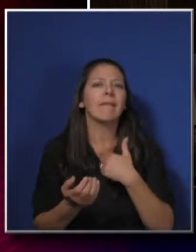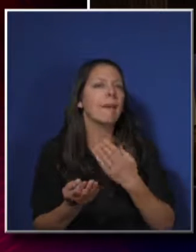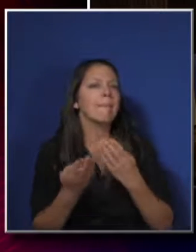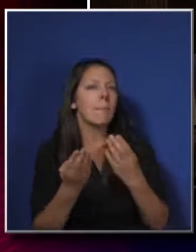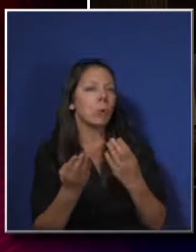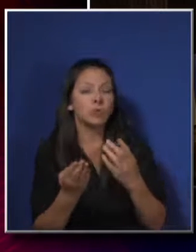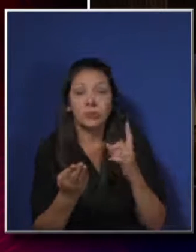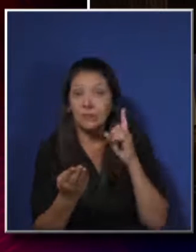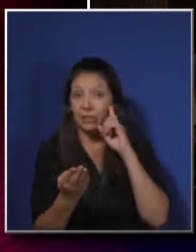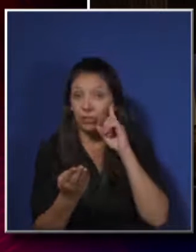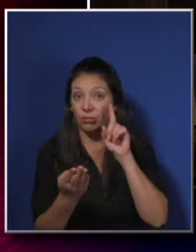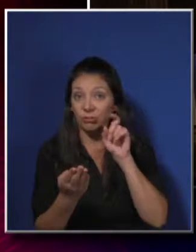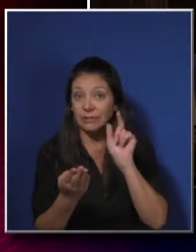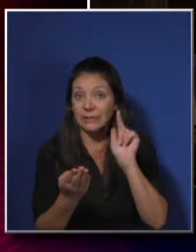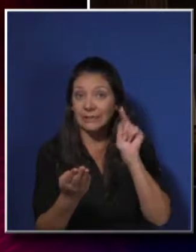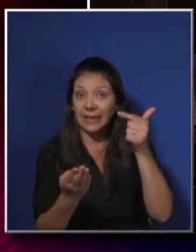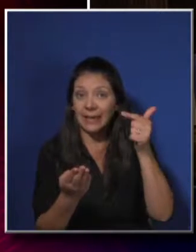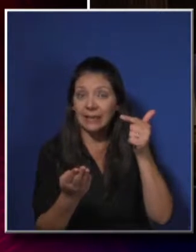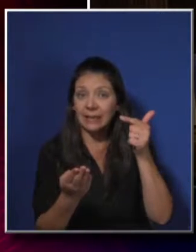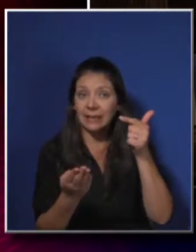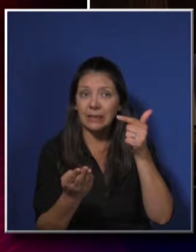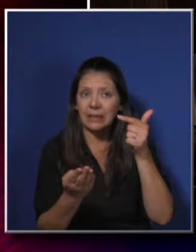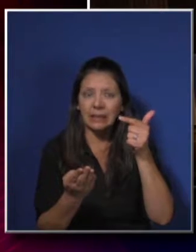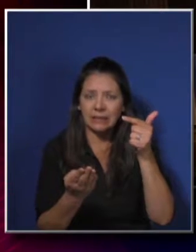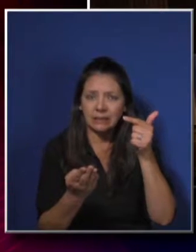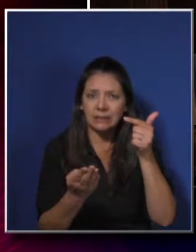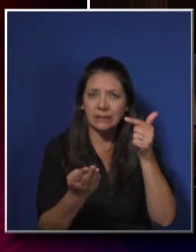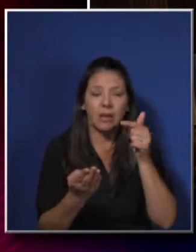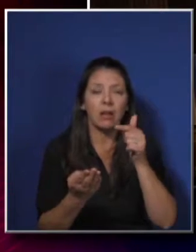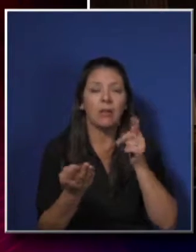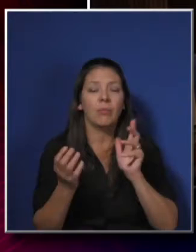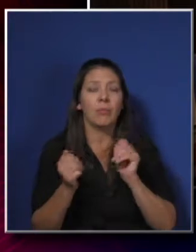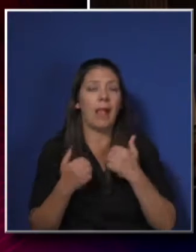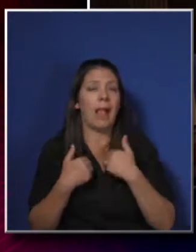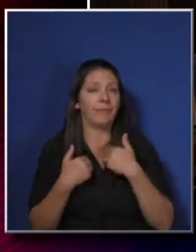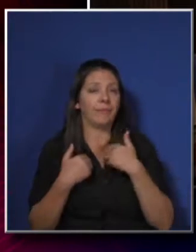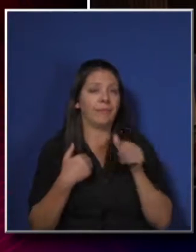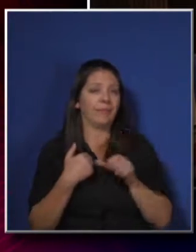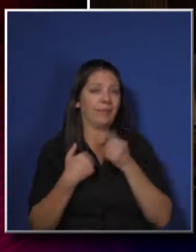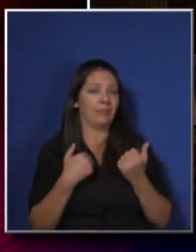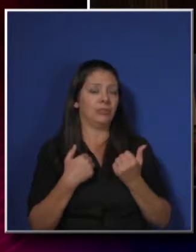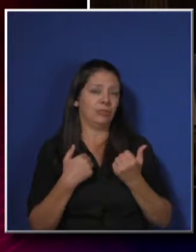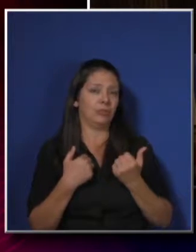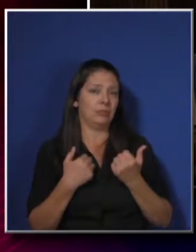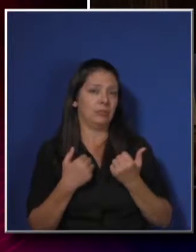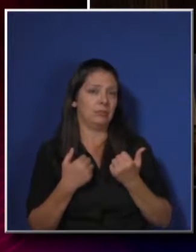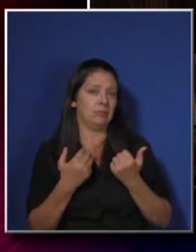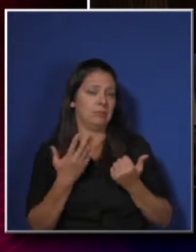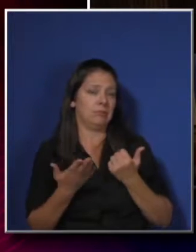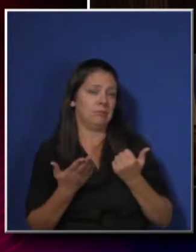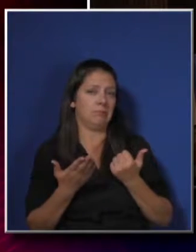second. I think that was a second. All those unless there's additional